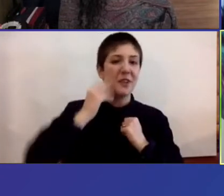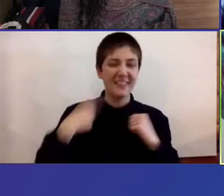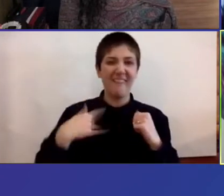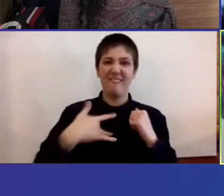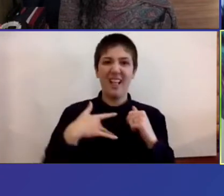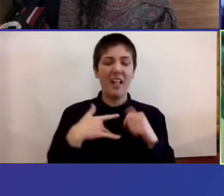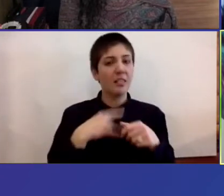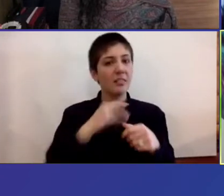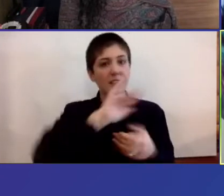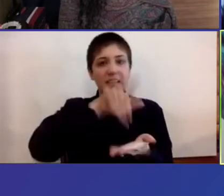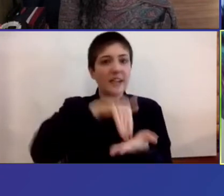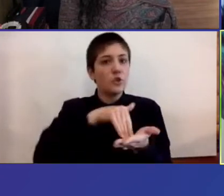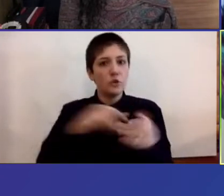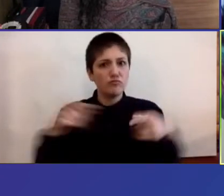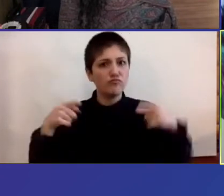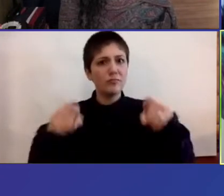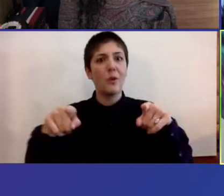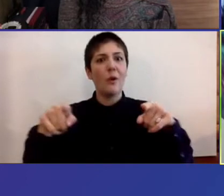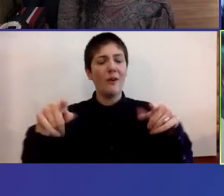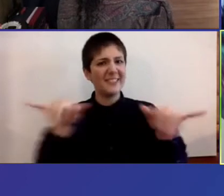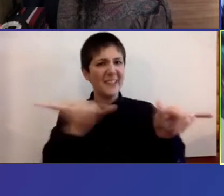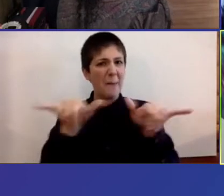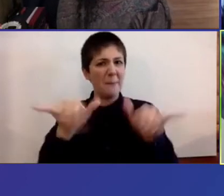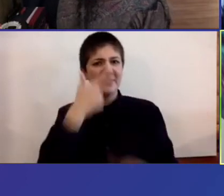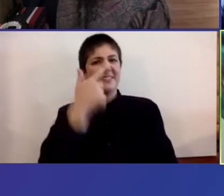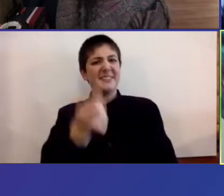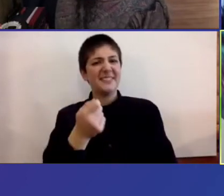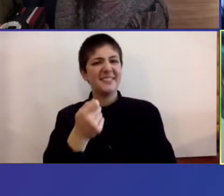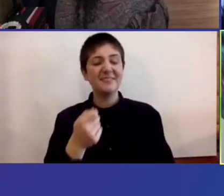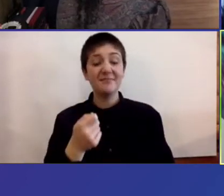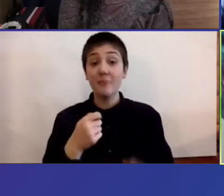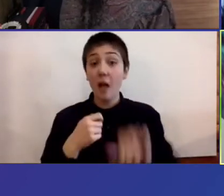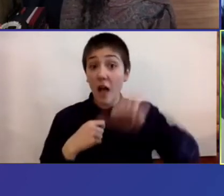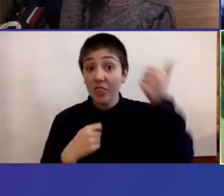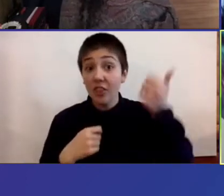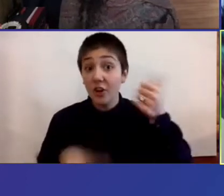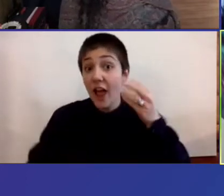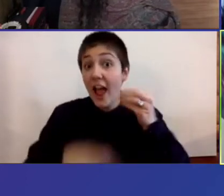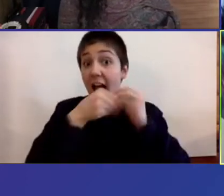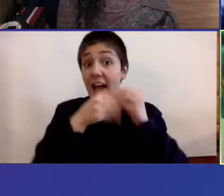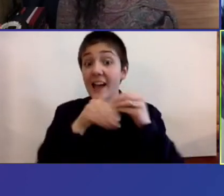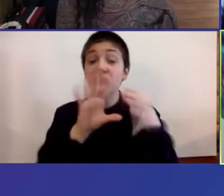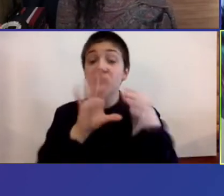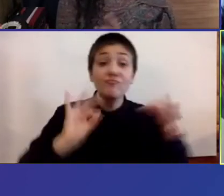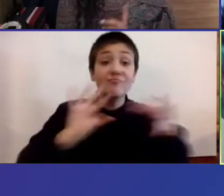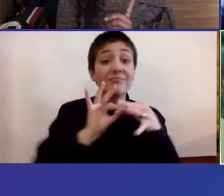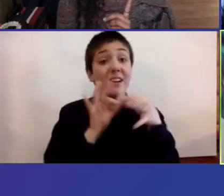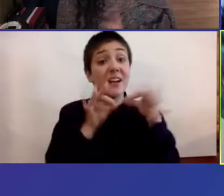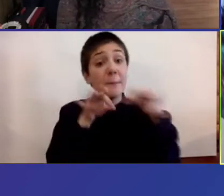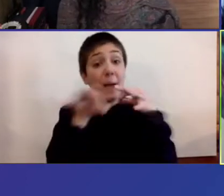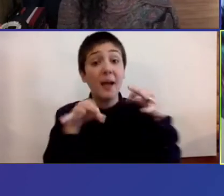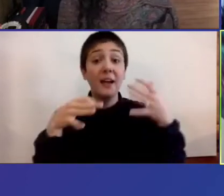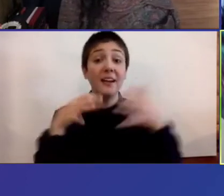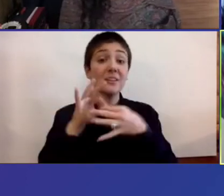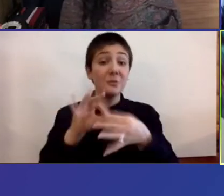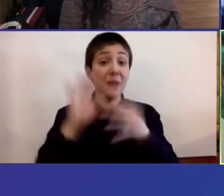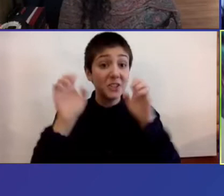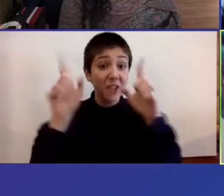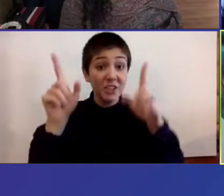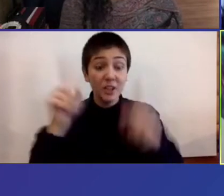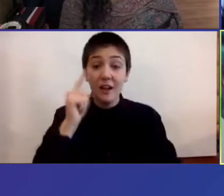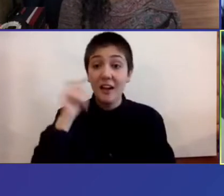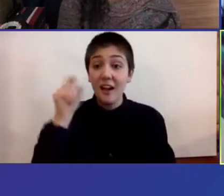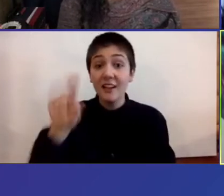those. Who else wants to pick up on this idea of education and its importance to what you do? Okay,